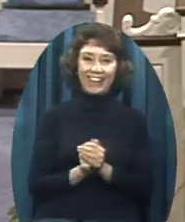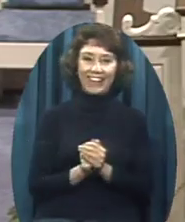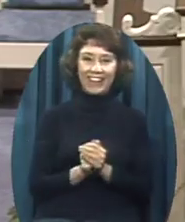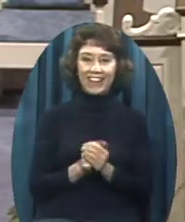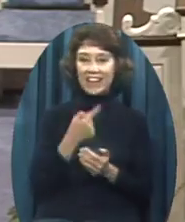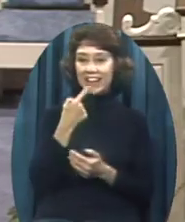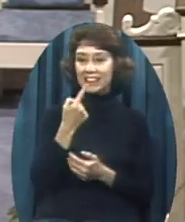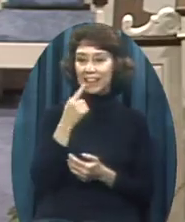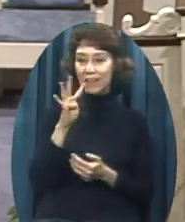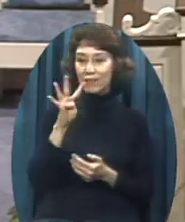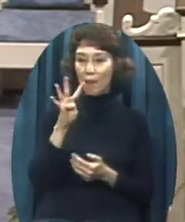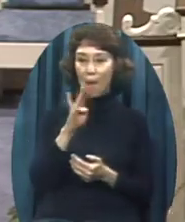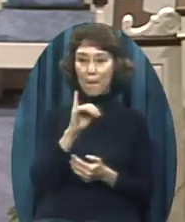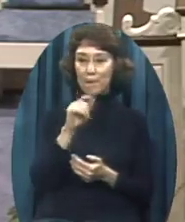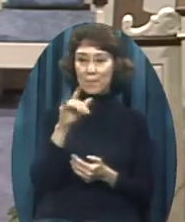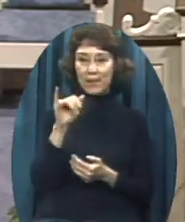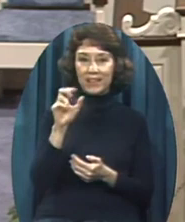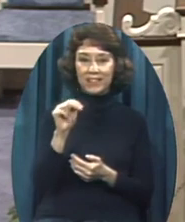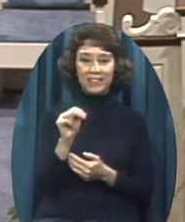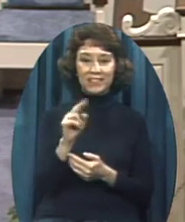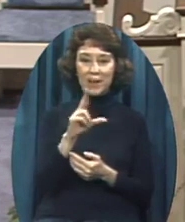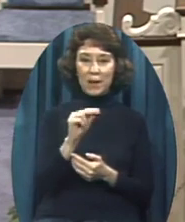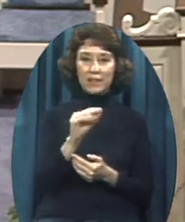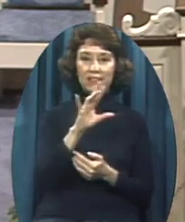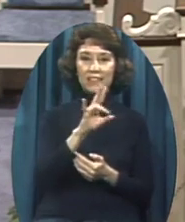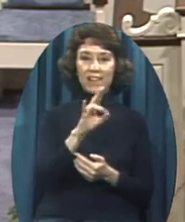He said 4,000,000,000. There are